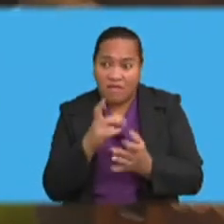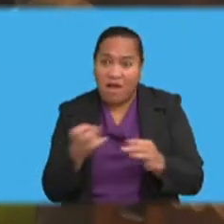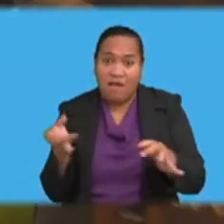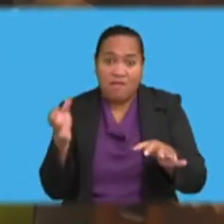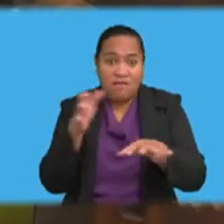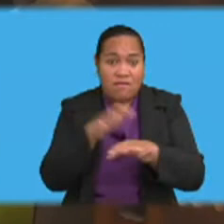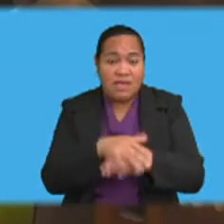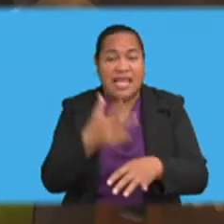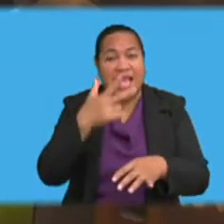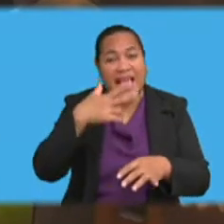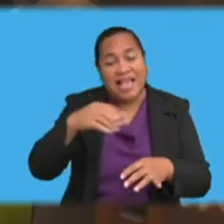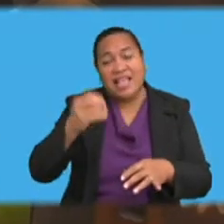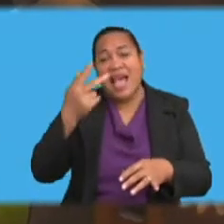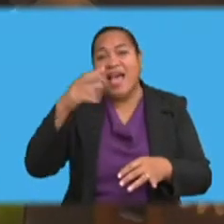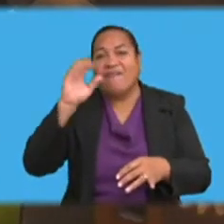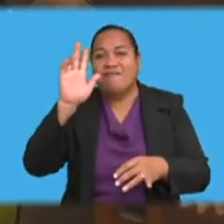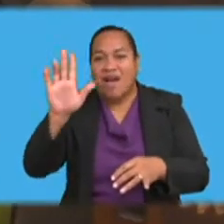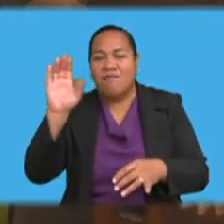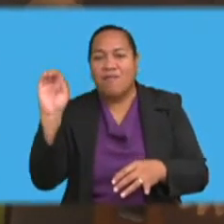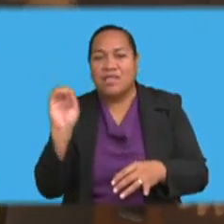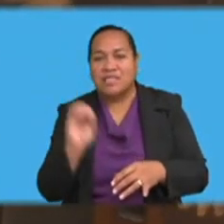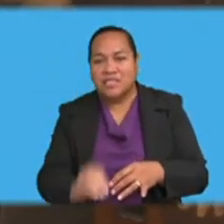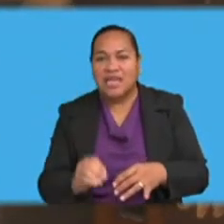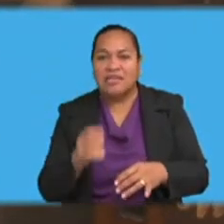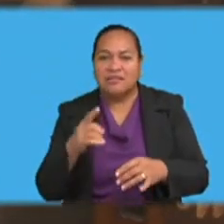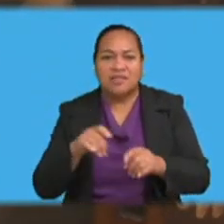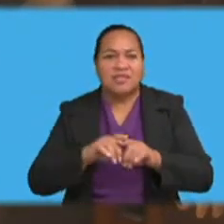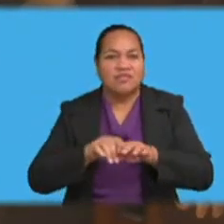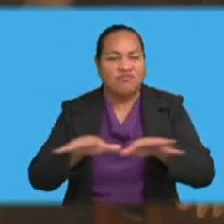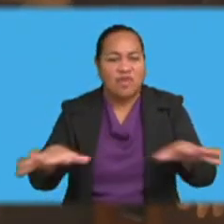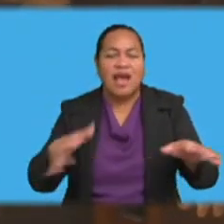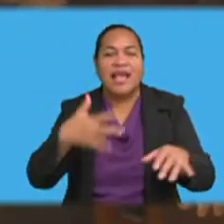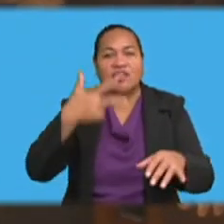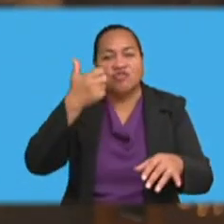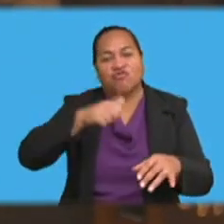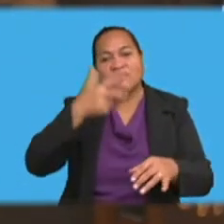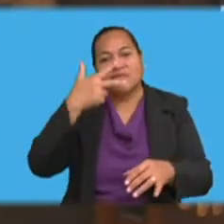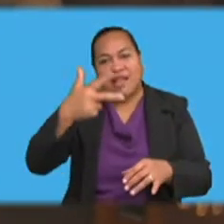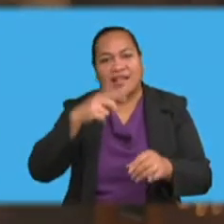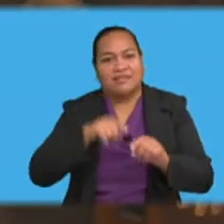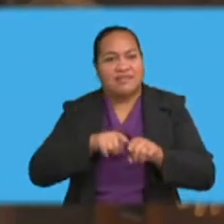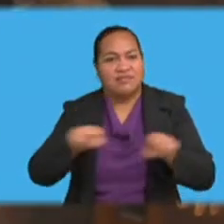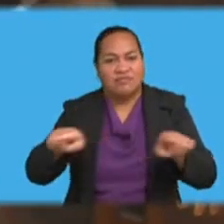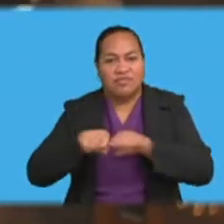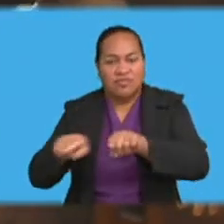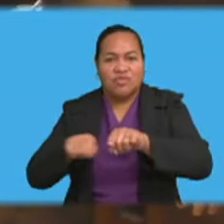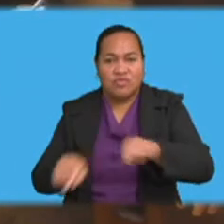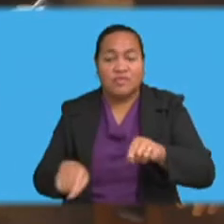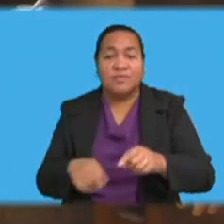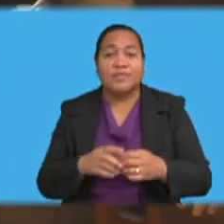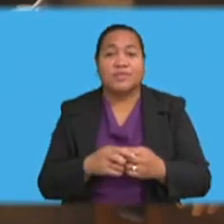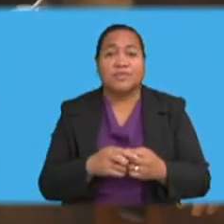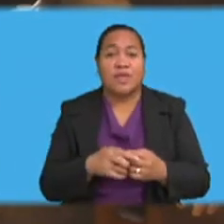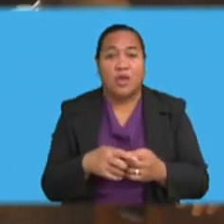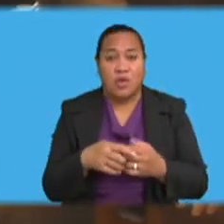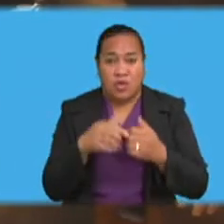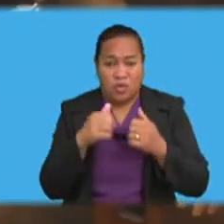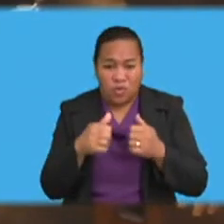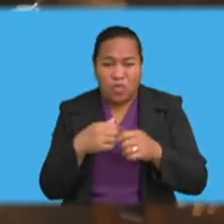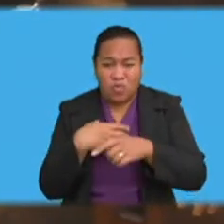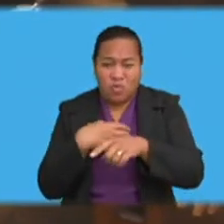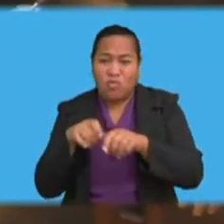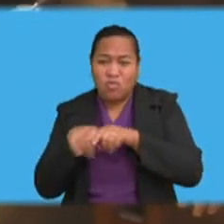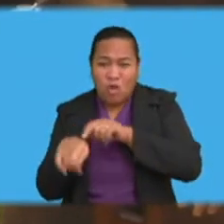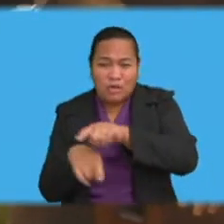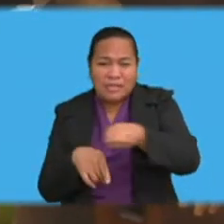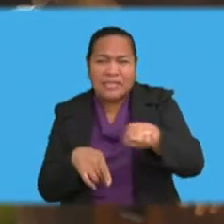80 to 85% of the population using 8 terrestrial transmission sites. A good portion of those covered, however, still had to put up